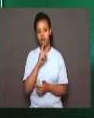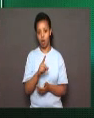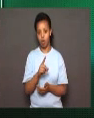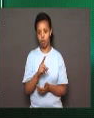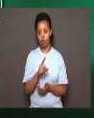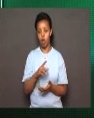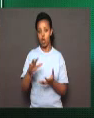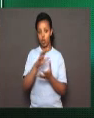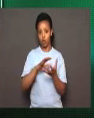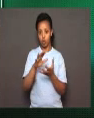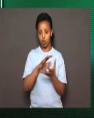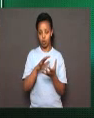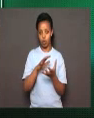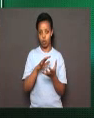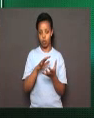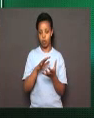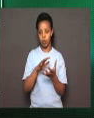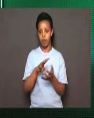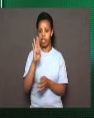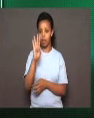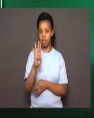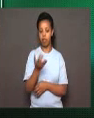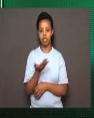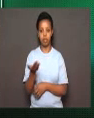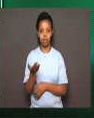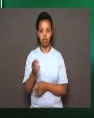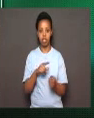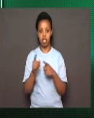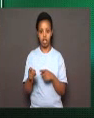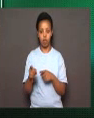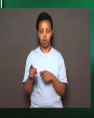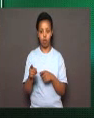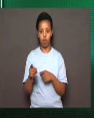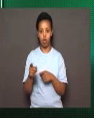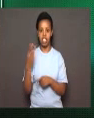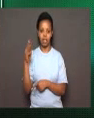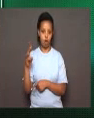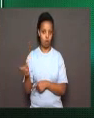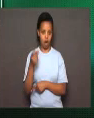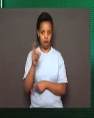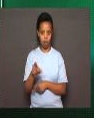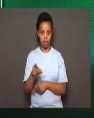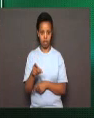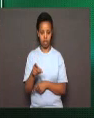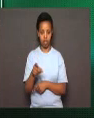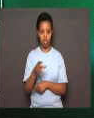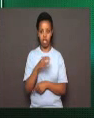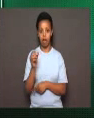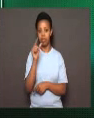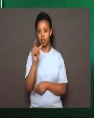The solution of substance B should be blue in color and have